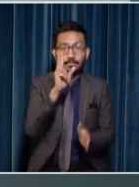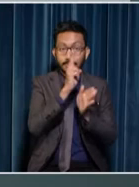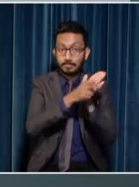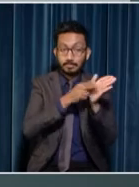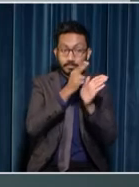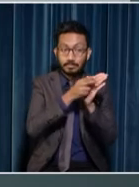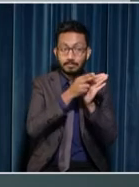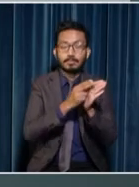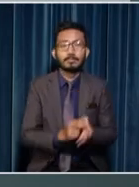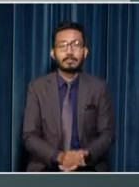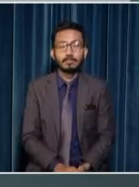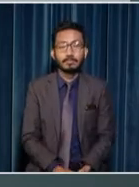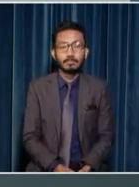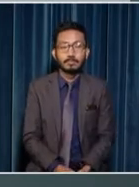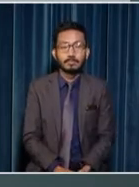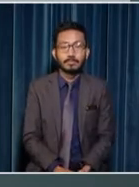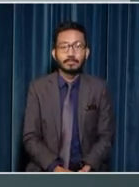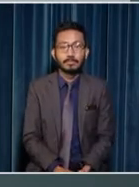4 hours,